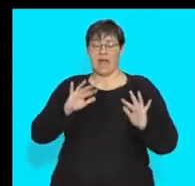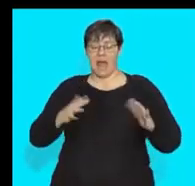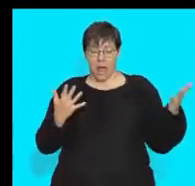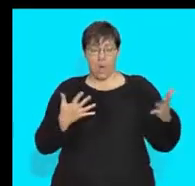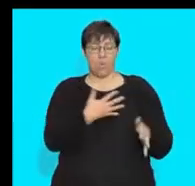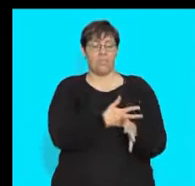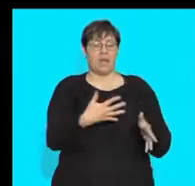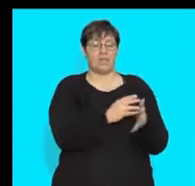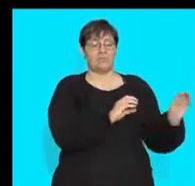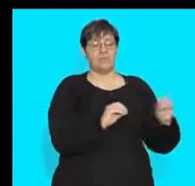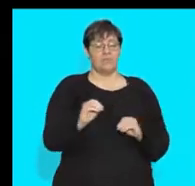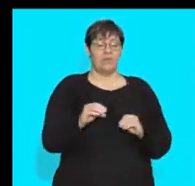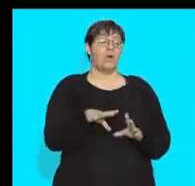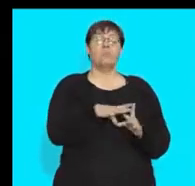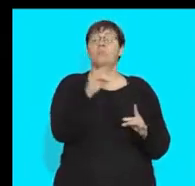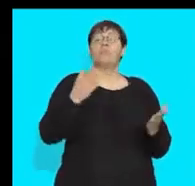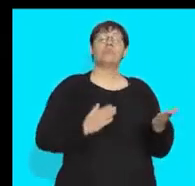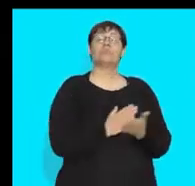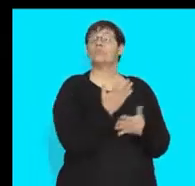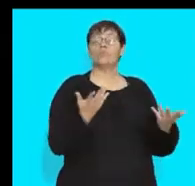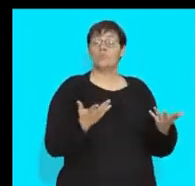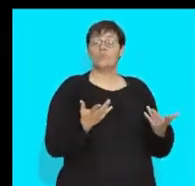moves in the blood. It's picked up